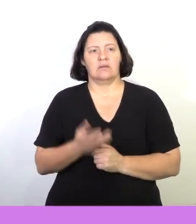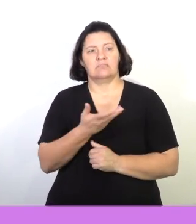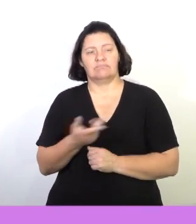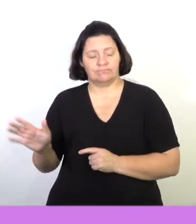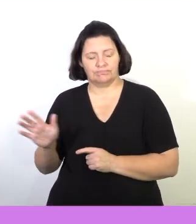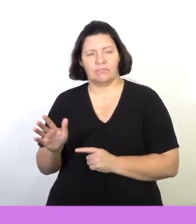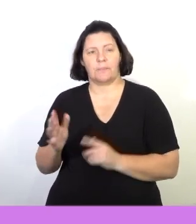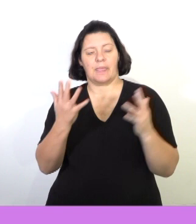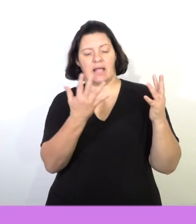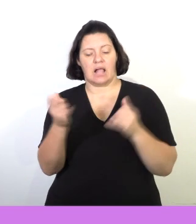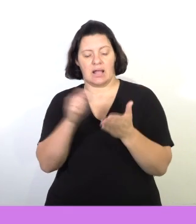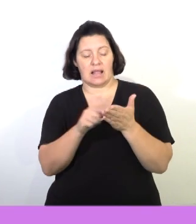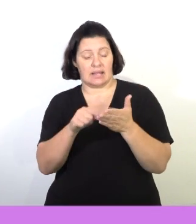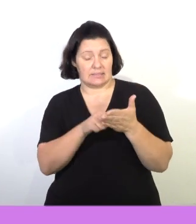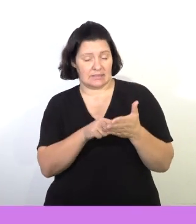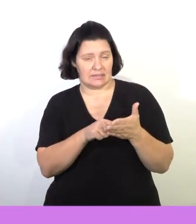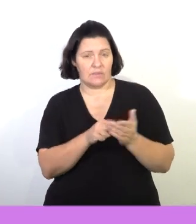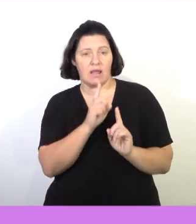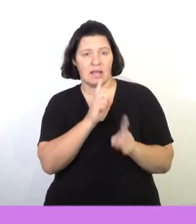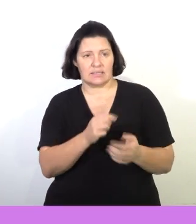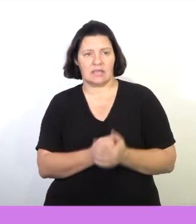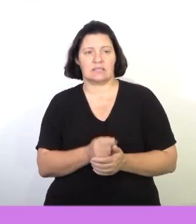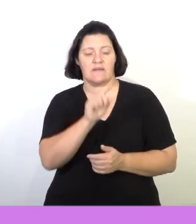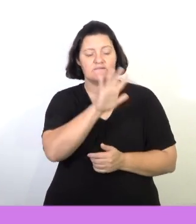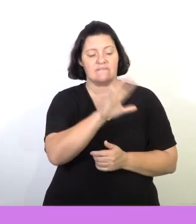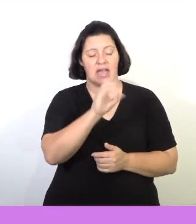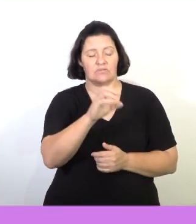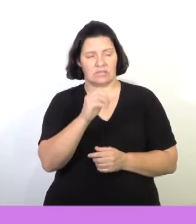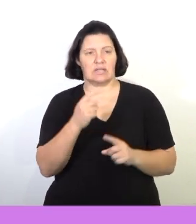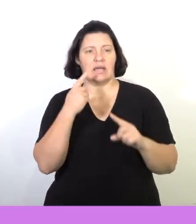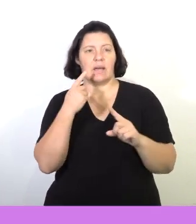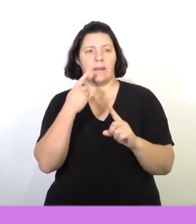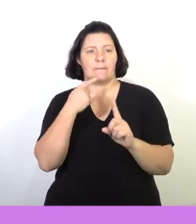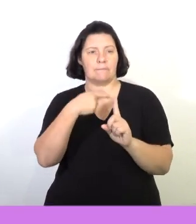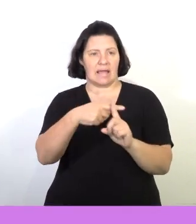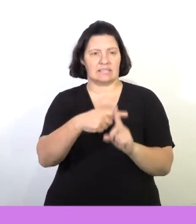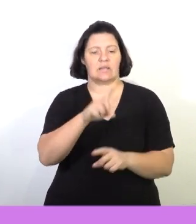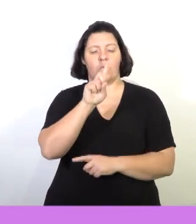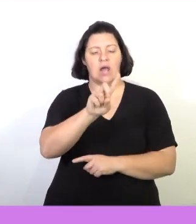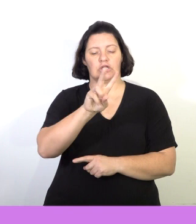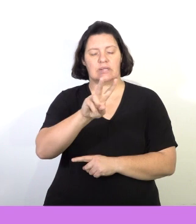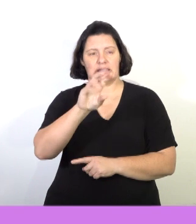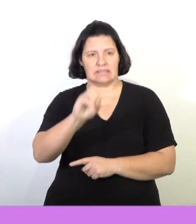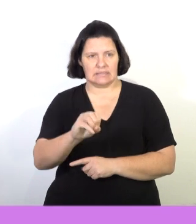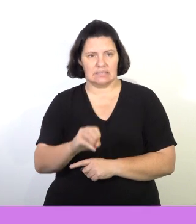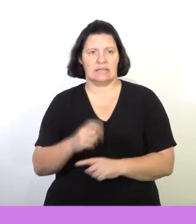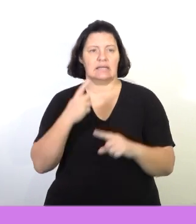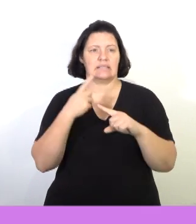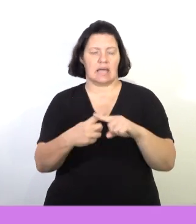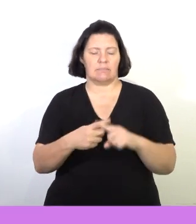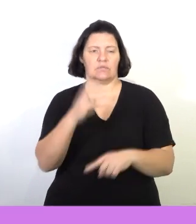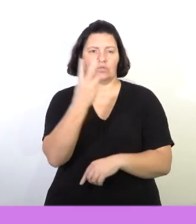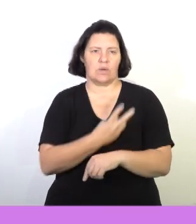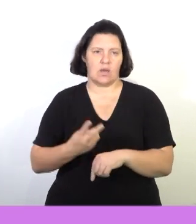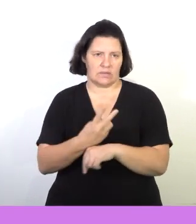Let's take out our calculators and get the answer. We're going to say 500 plus